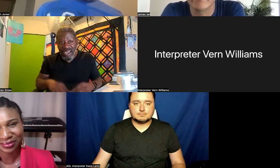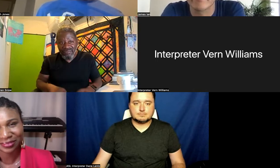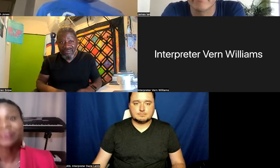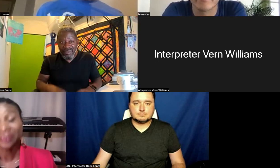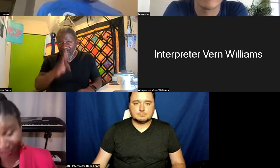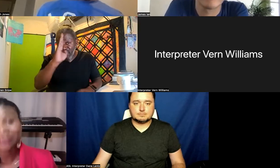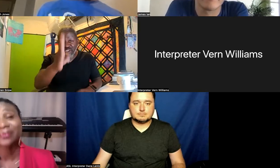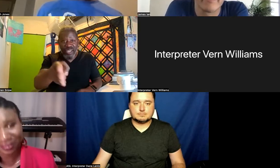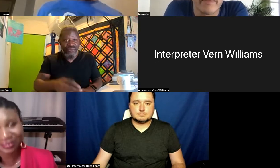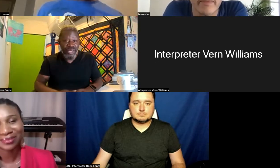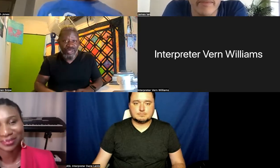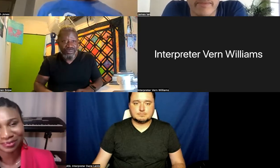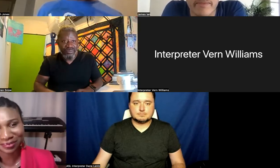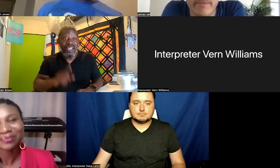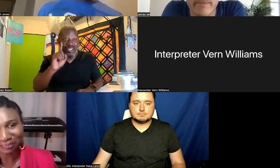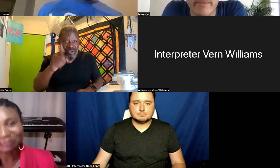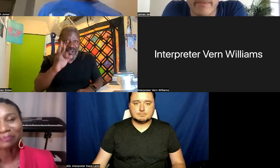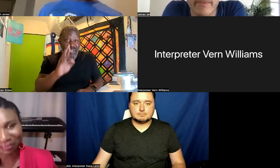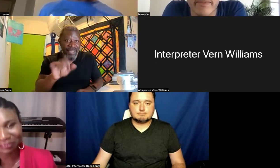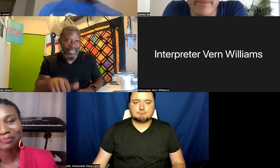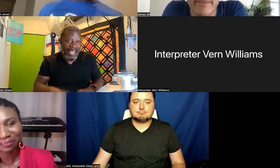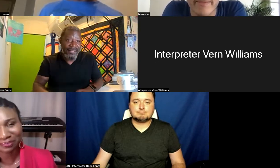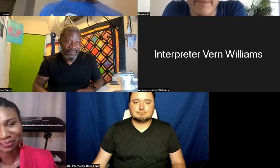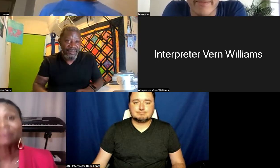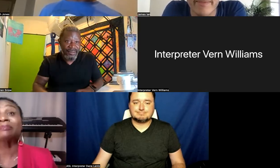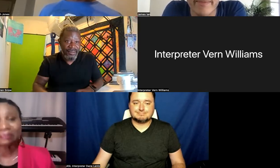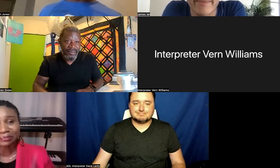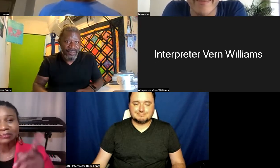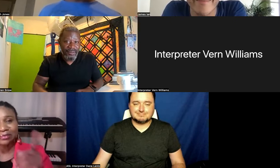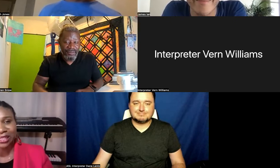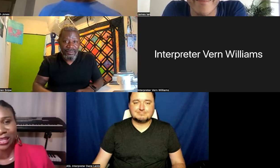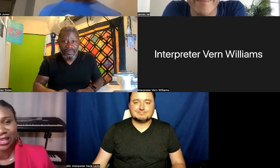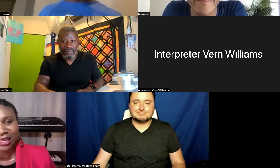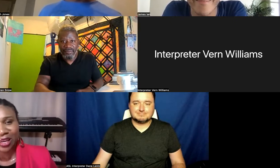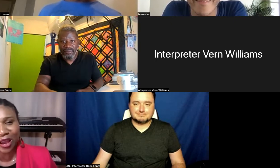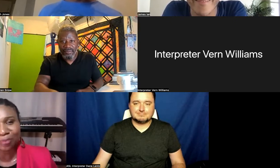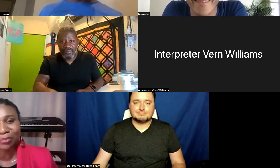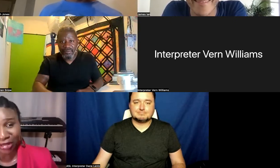get around it. I'm going to go straight through you, and you're going to respect that. Mhm.